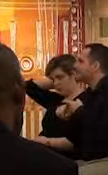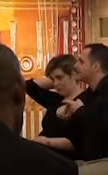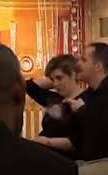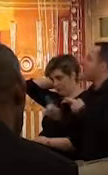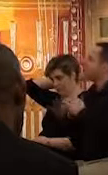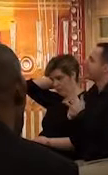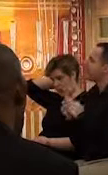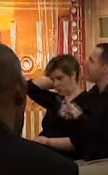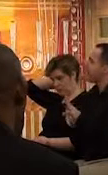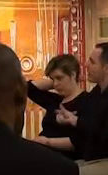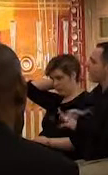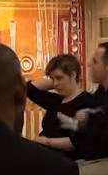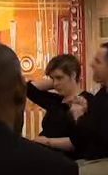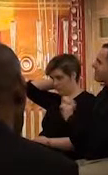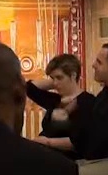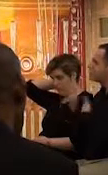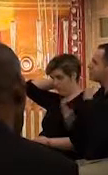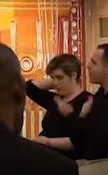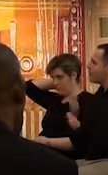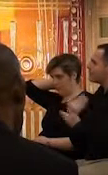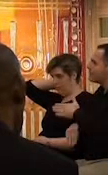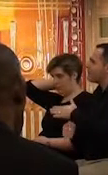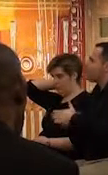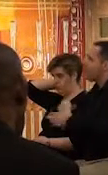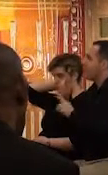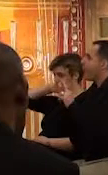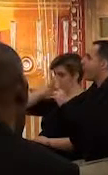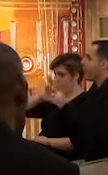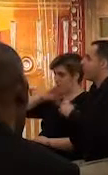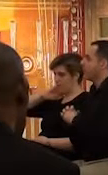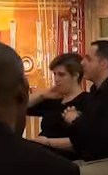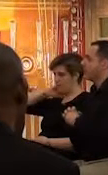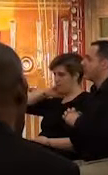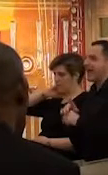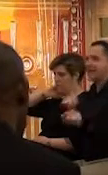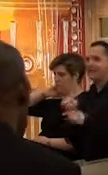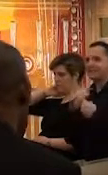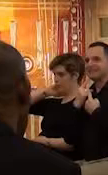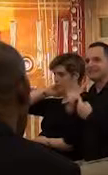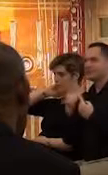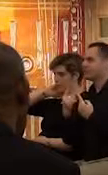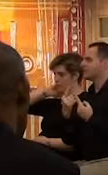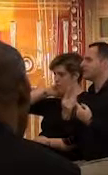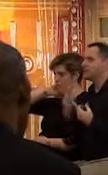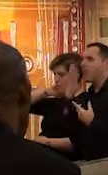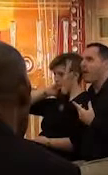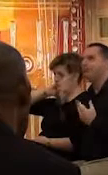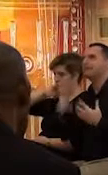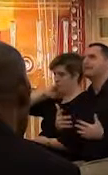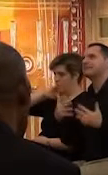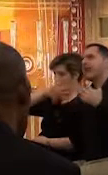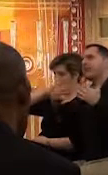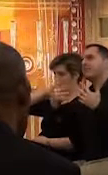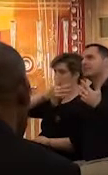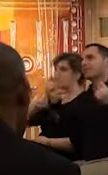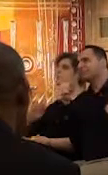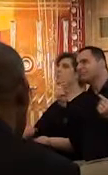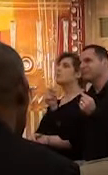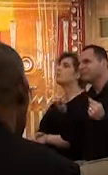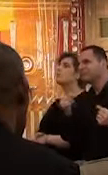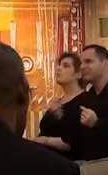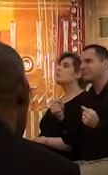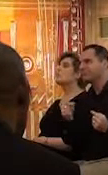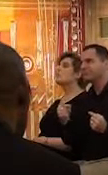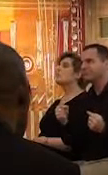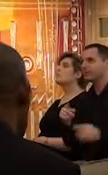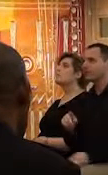these are stories of hope. And actually those head teachers who are worried about league tables also sit up and listen when they think, oh, hang on a minute, so those children